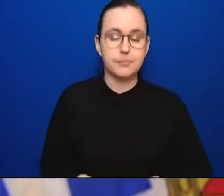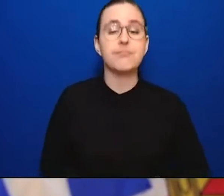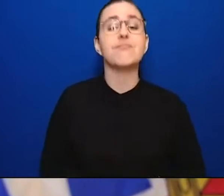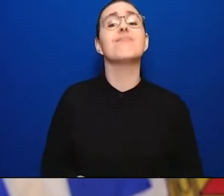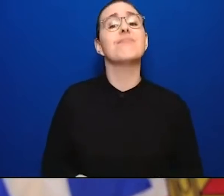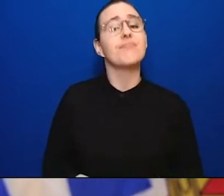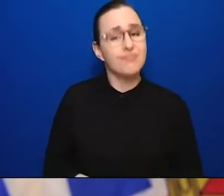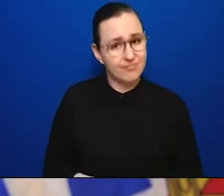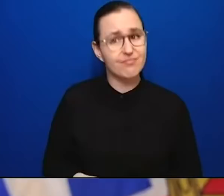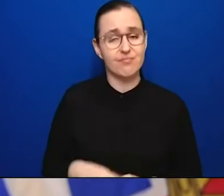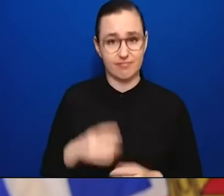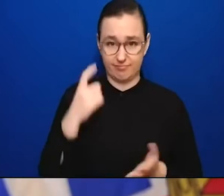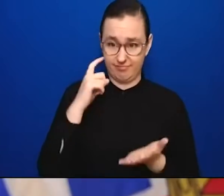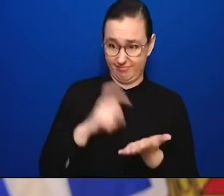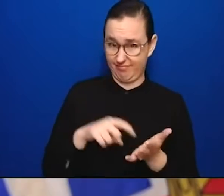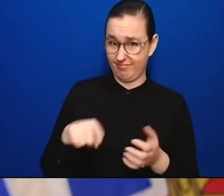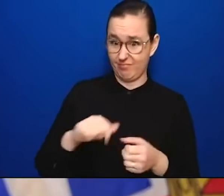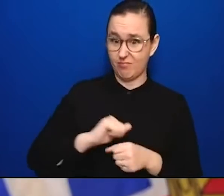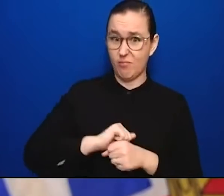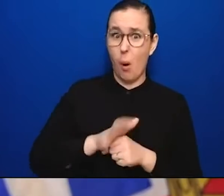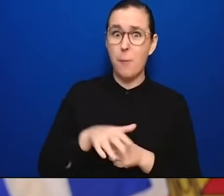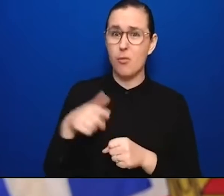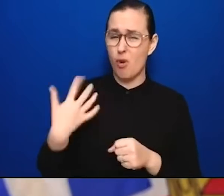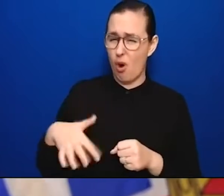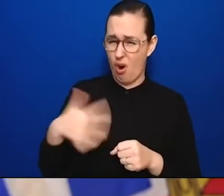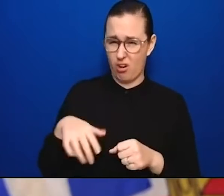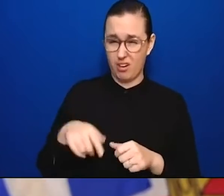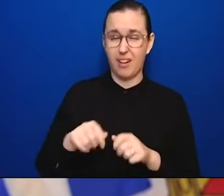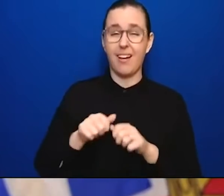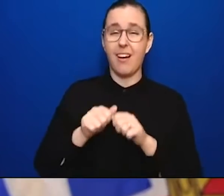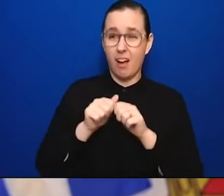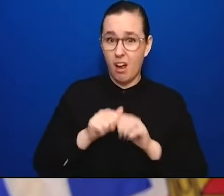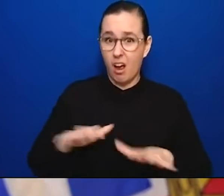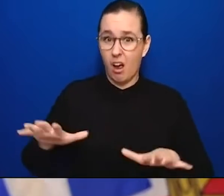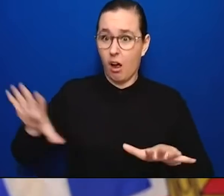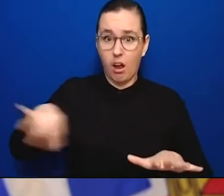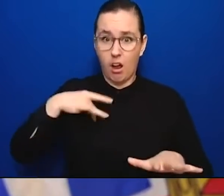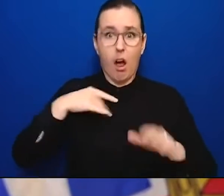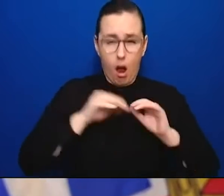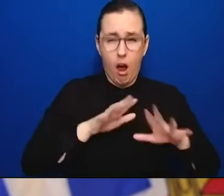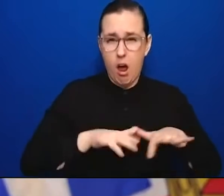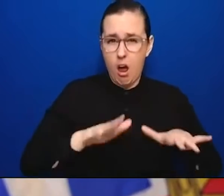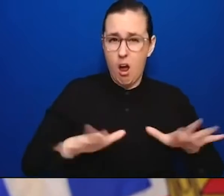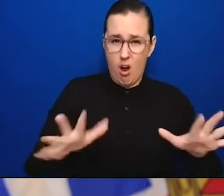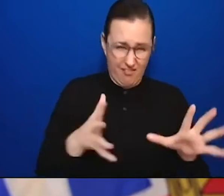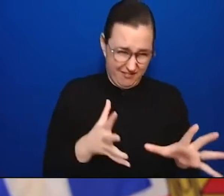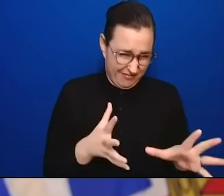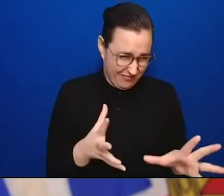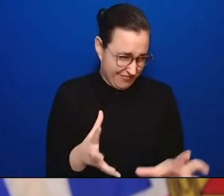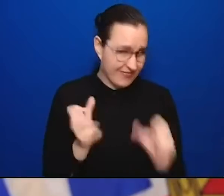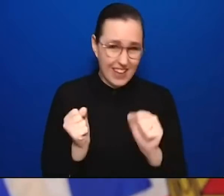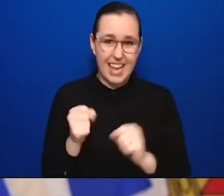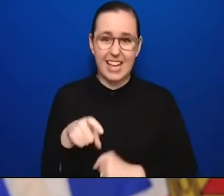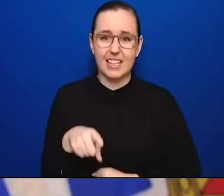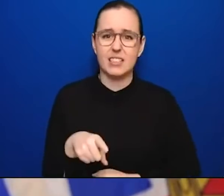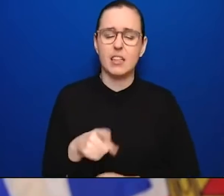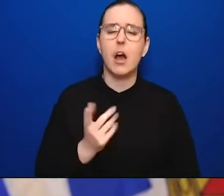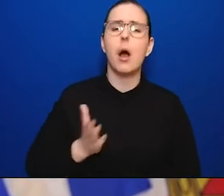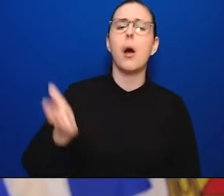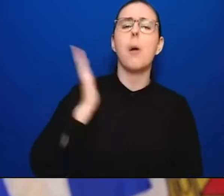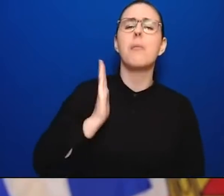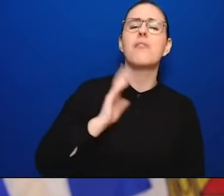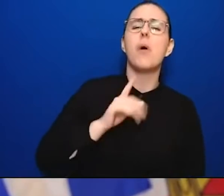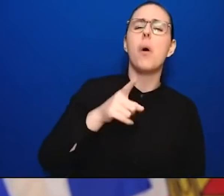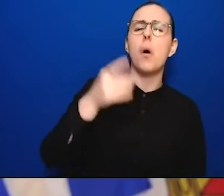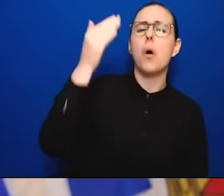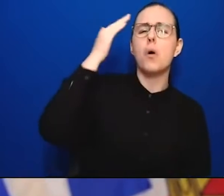that where we had 1 or 2 generations of separation, now everybody, I believe, knows somebody or has somebody in